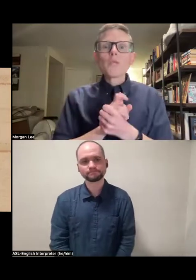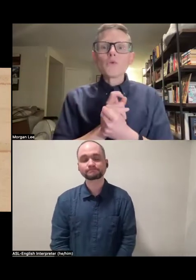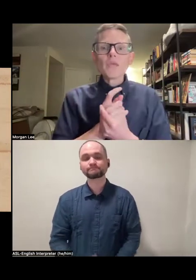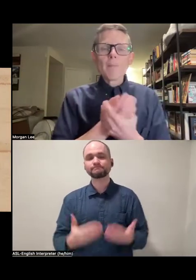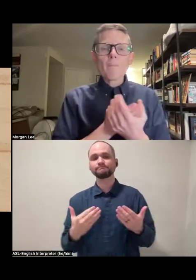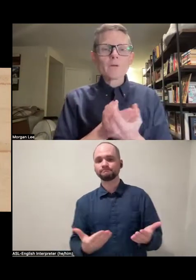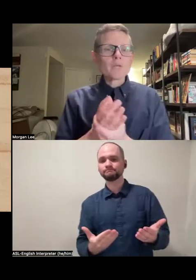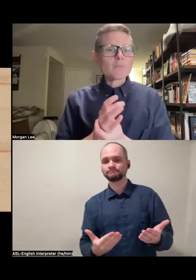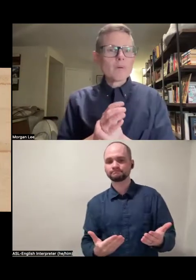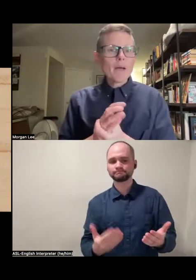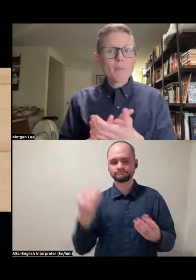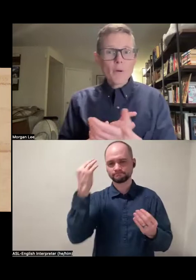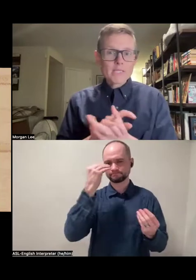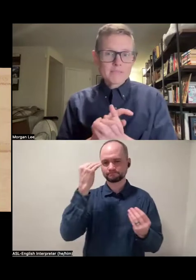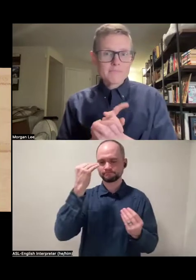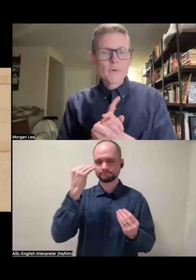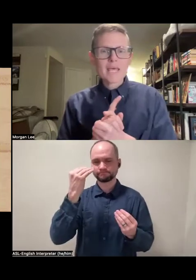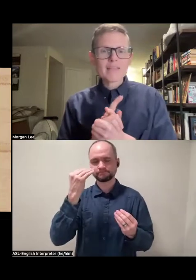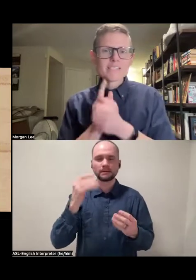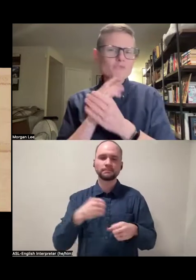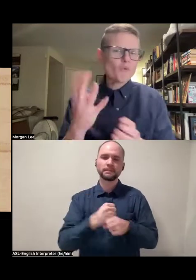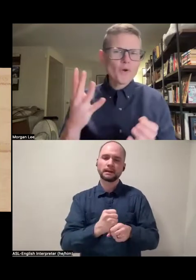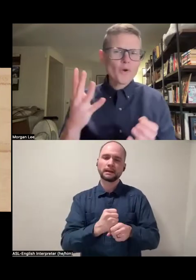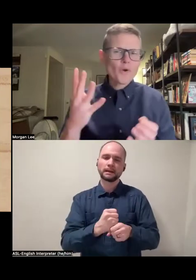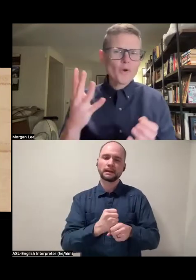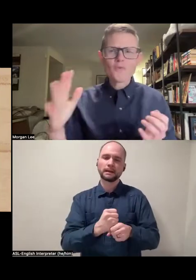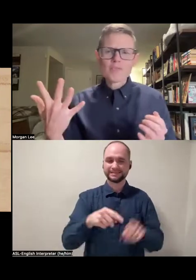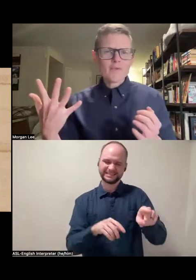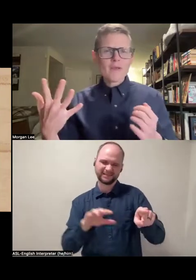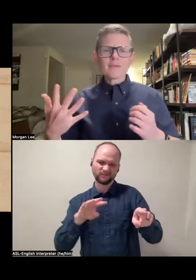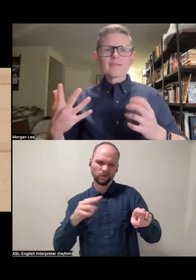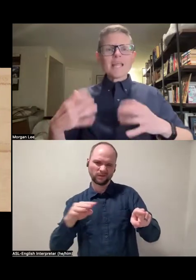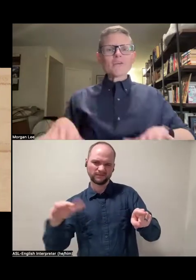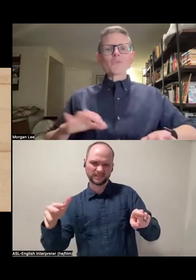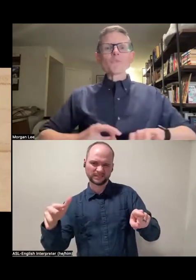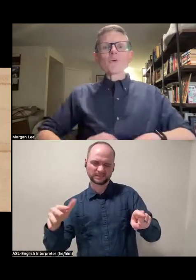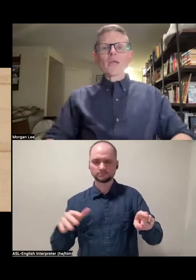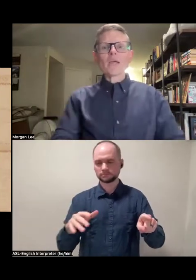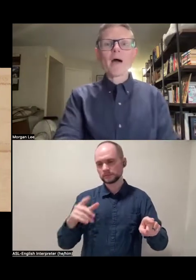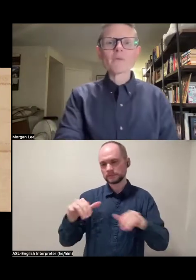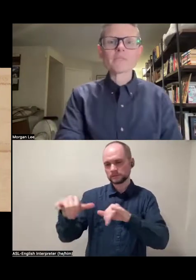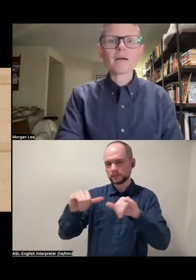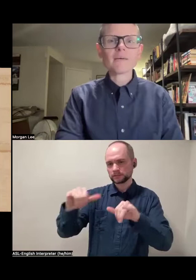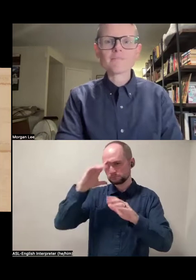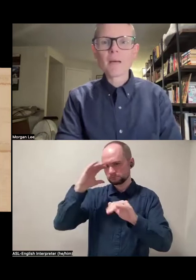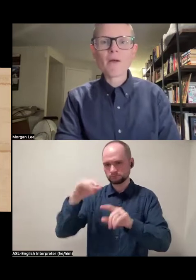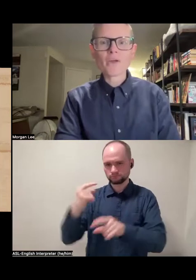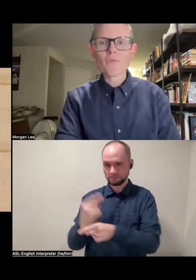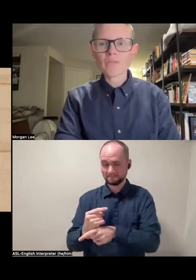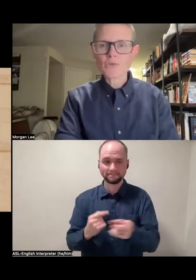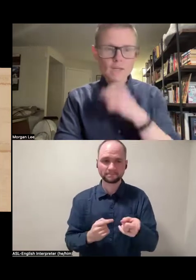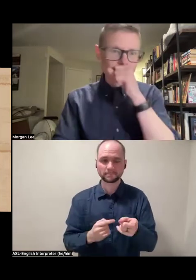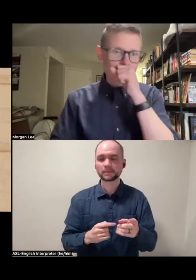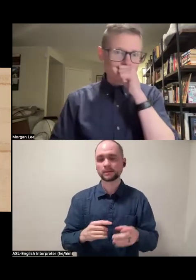So when you think about building PowerPoints, so again, this is fourth grade or fifth grade standards. We're talking about